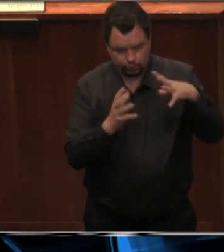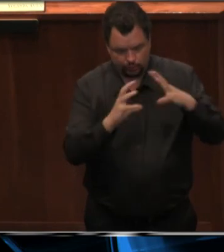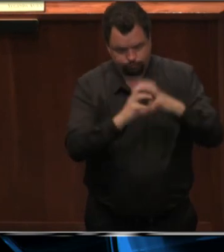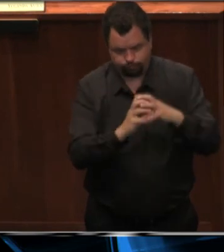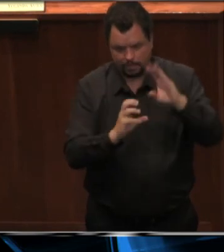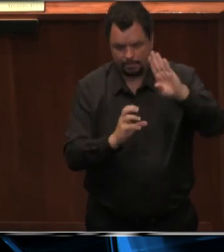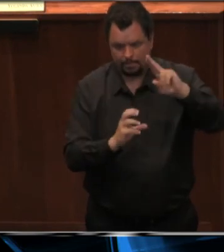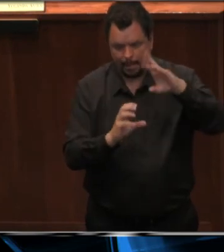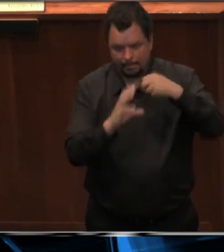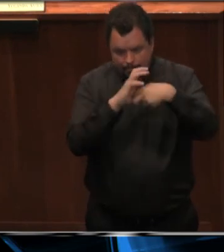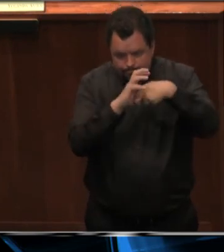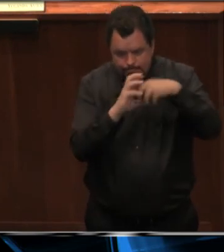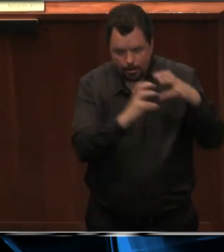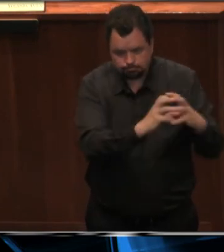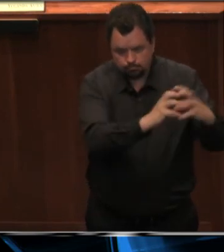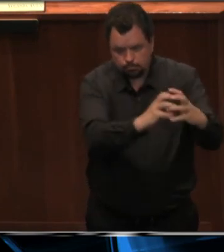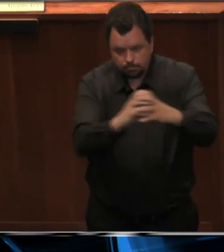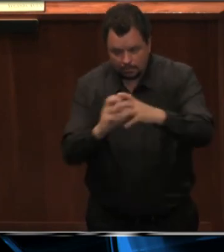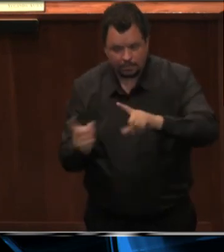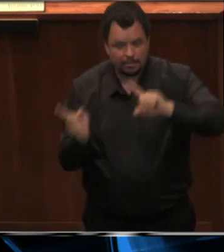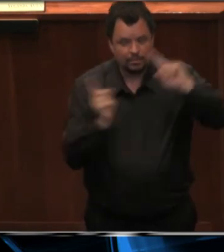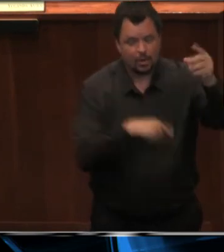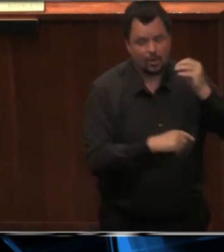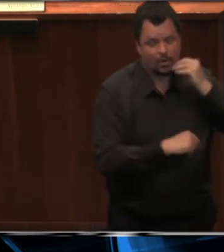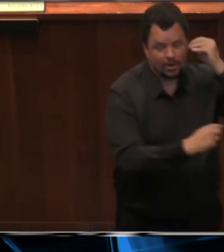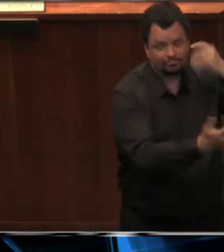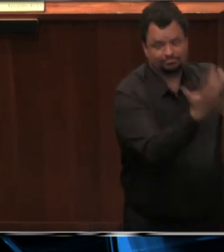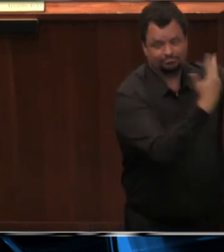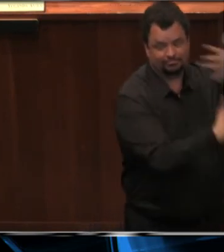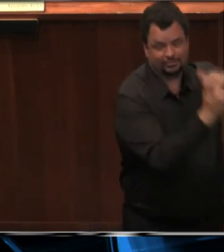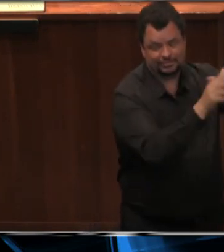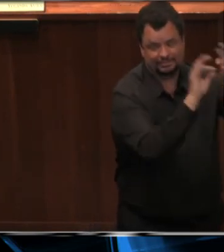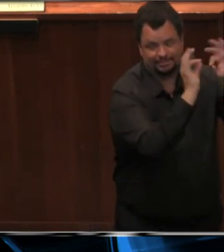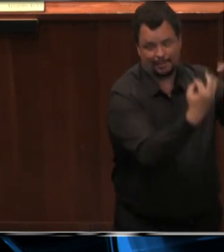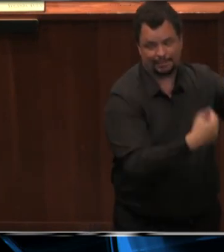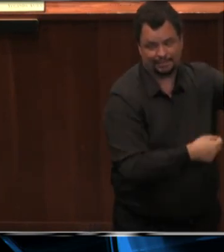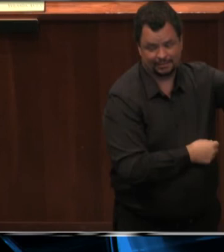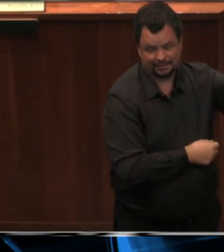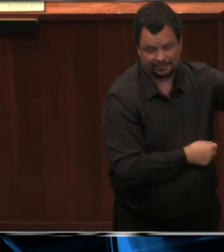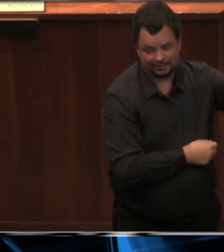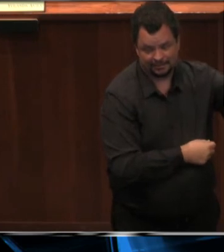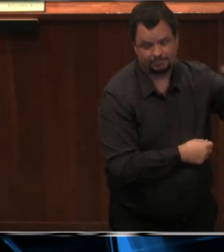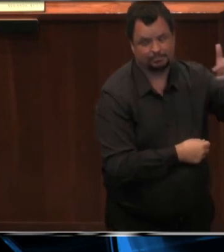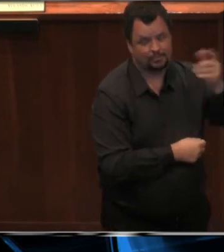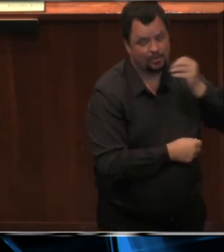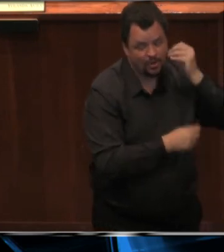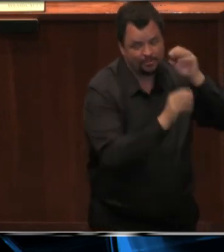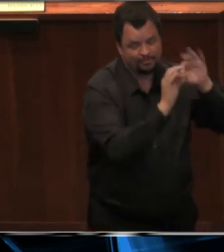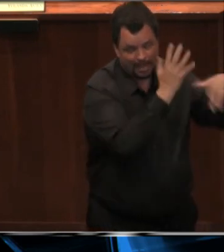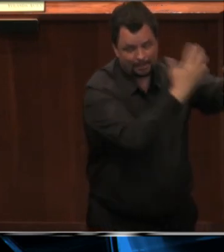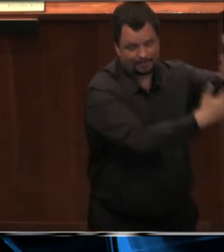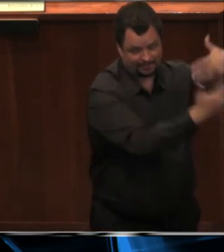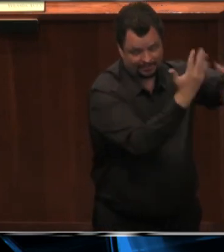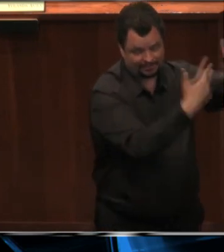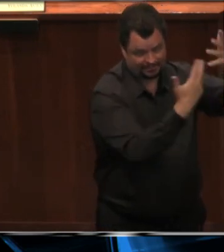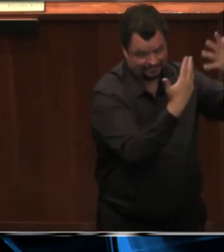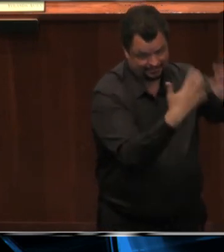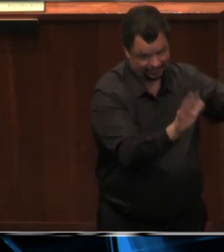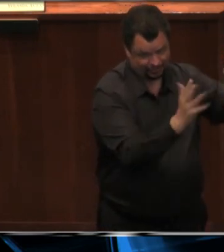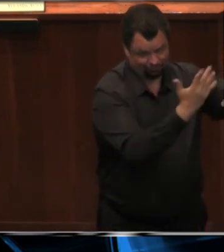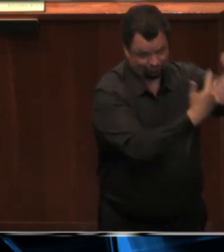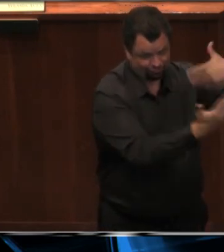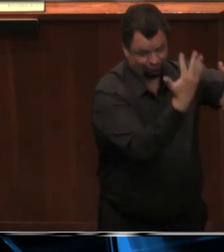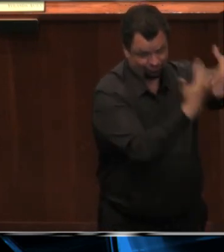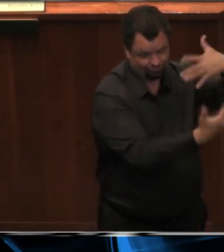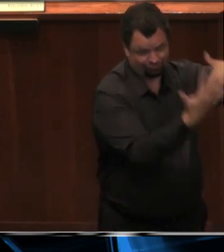An infectious student could knock out not only their own cohort, but also the cohorts at multiple schools. I